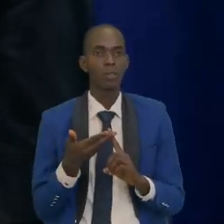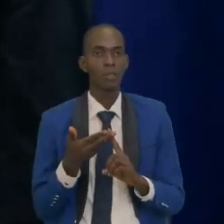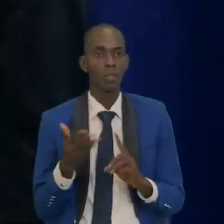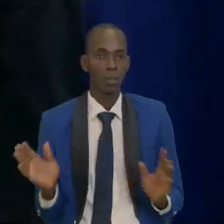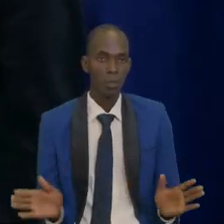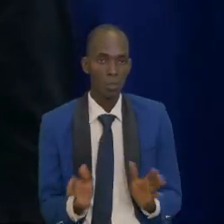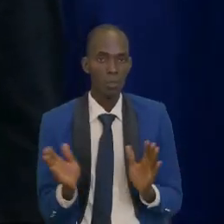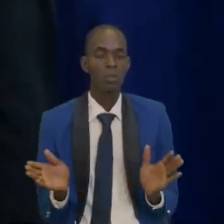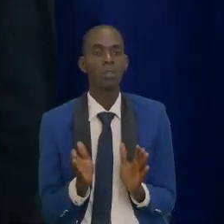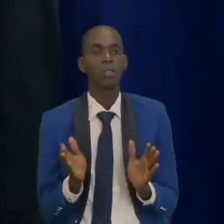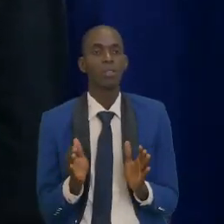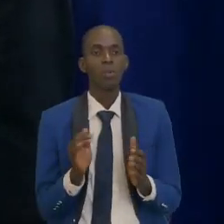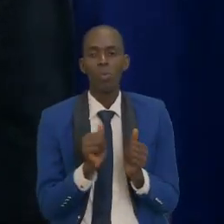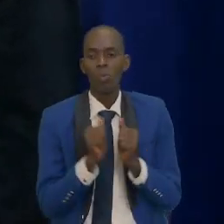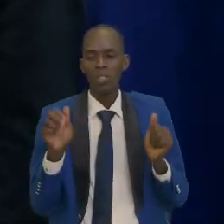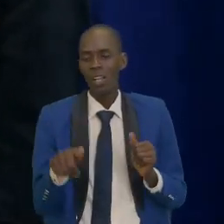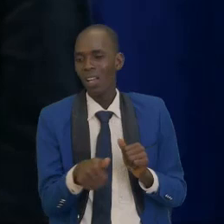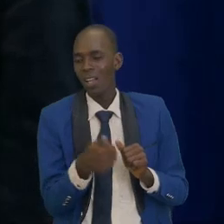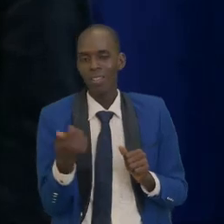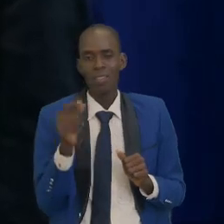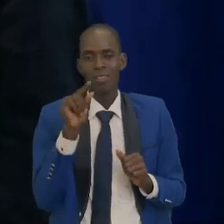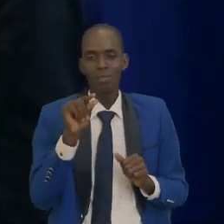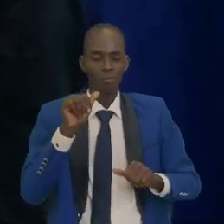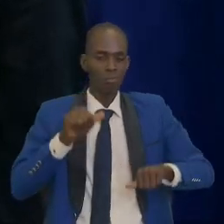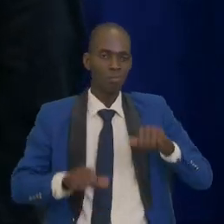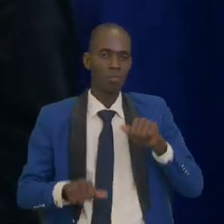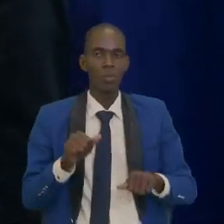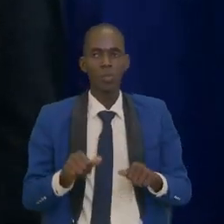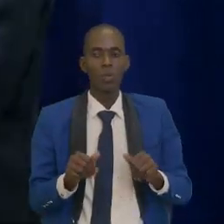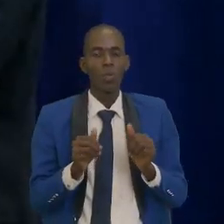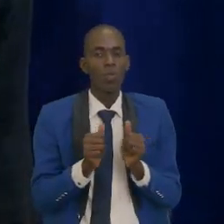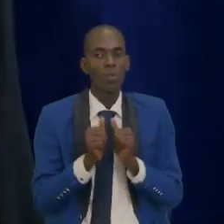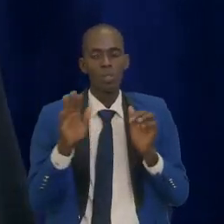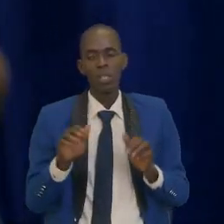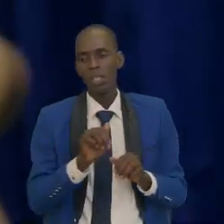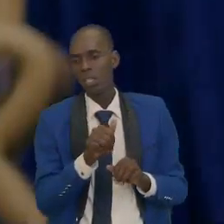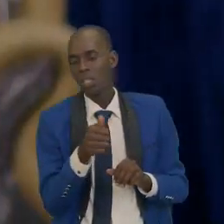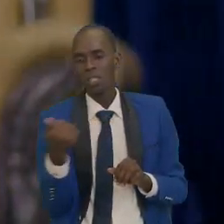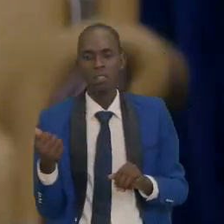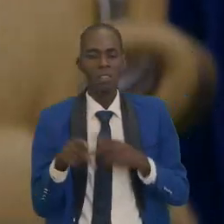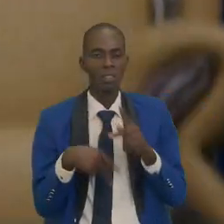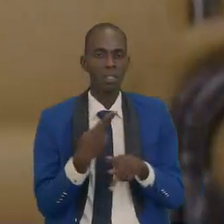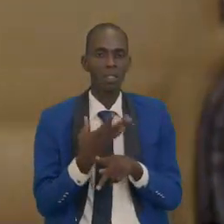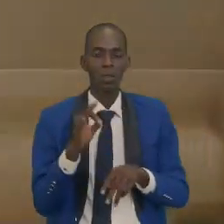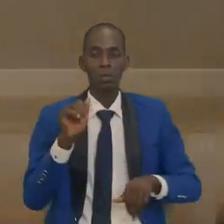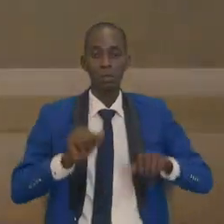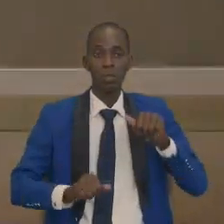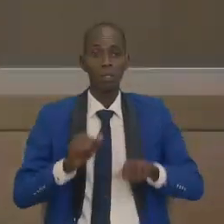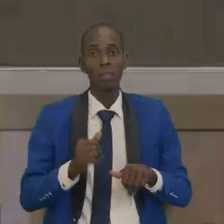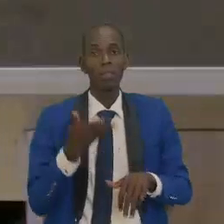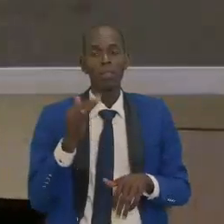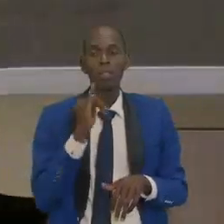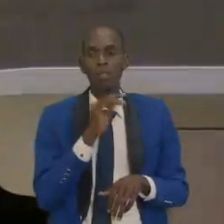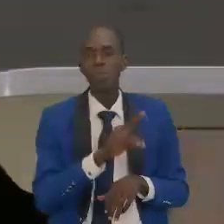Shadow of Doubt no change of doubt there is no Iota